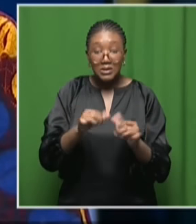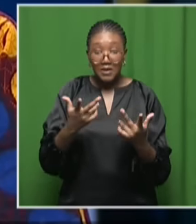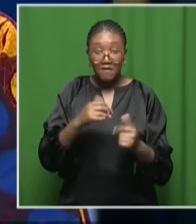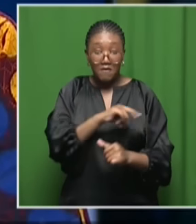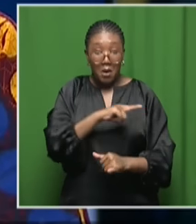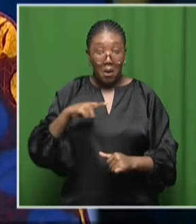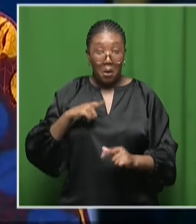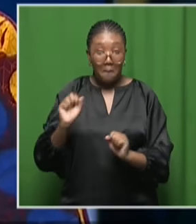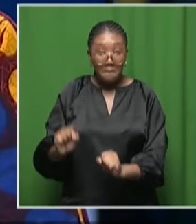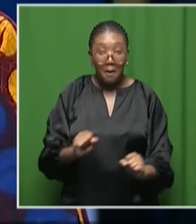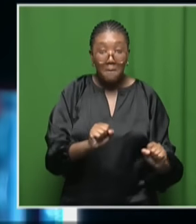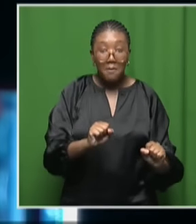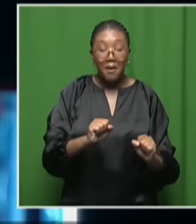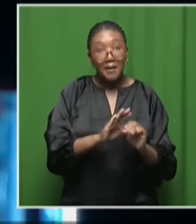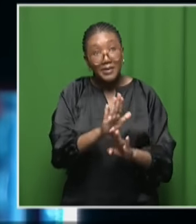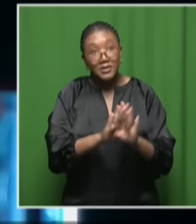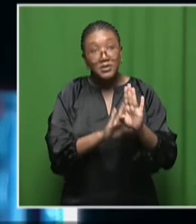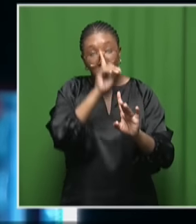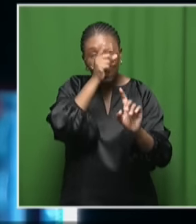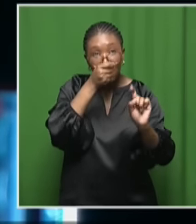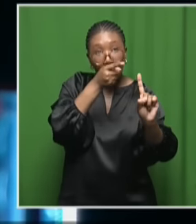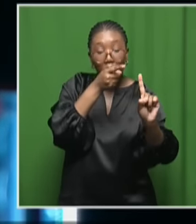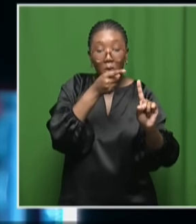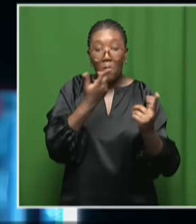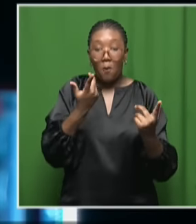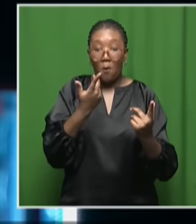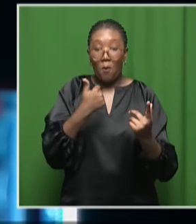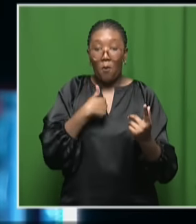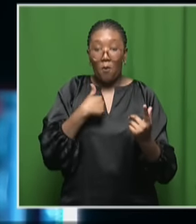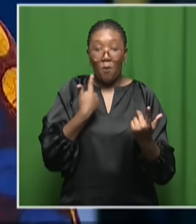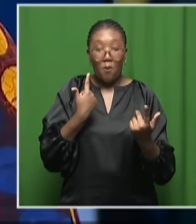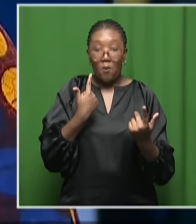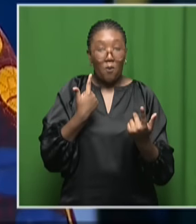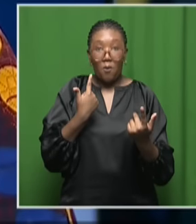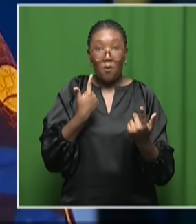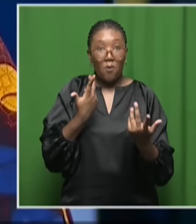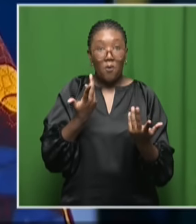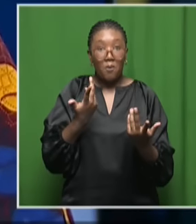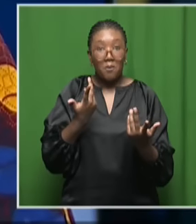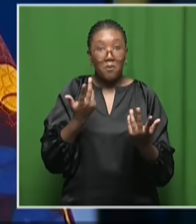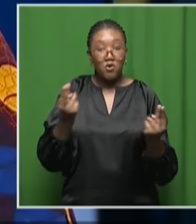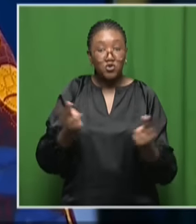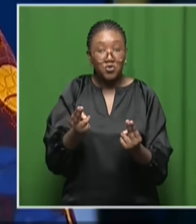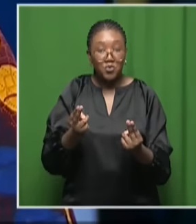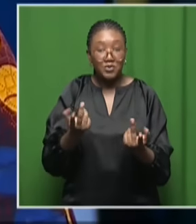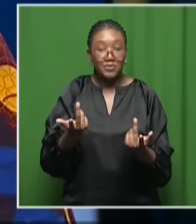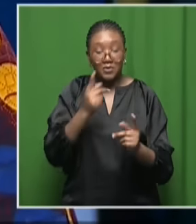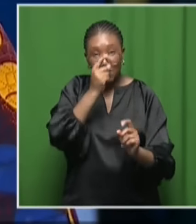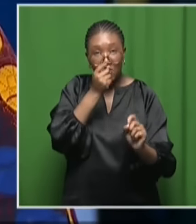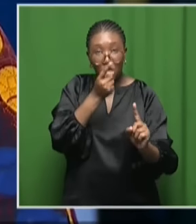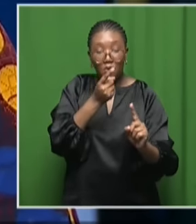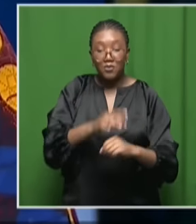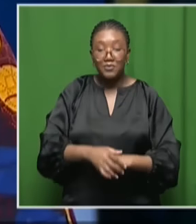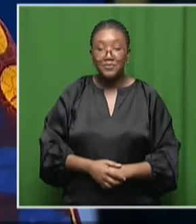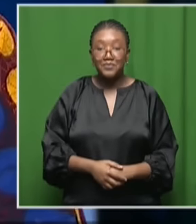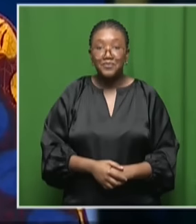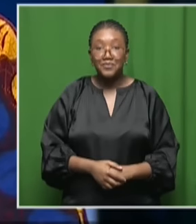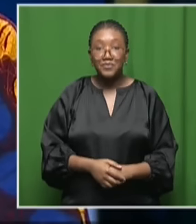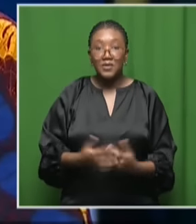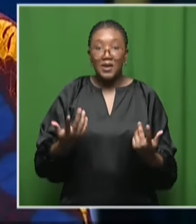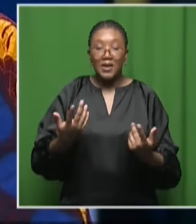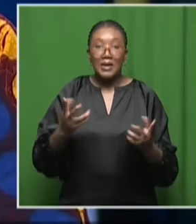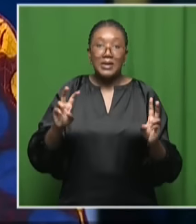development goals and not necessarily having a short-termism kind of approach? Well, look, the first thing that I've been saying to everybody about what's